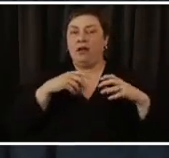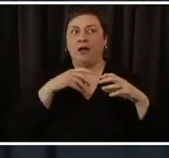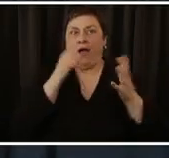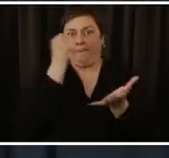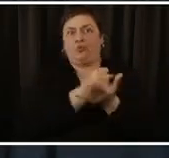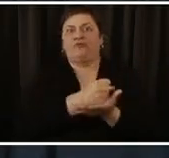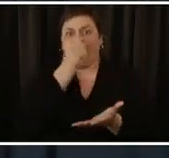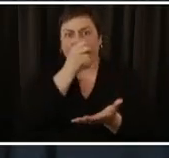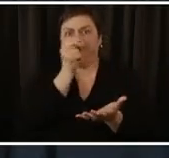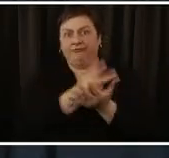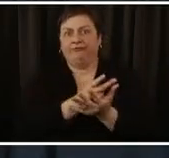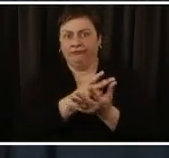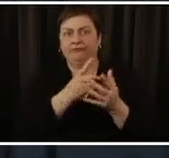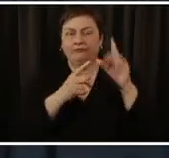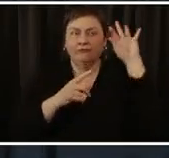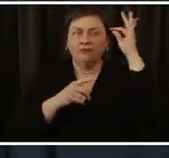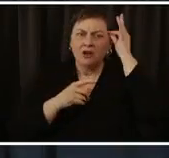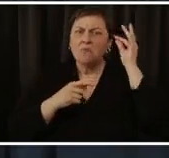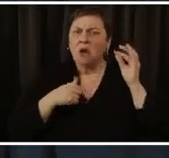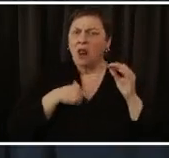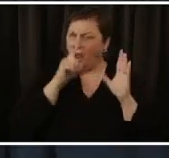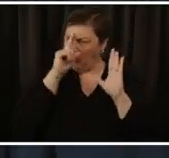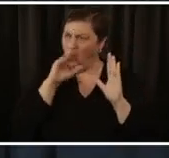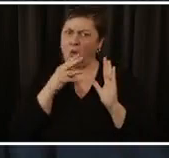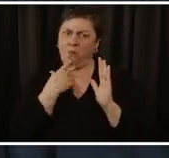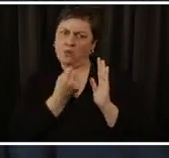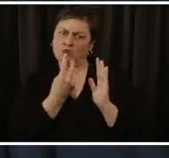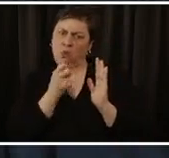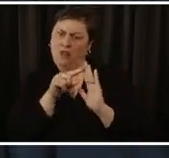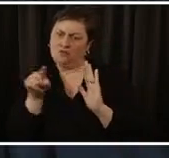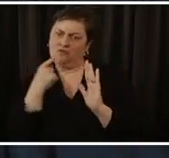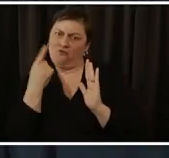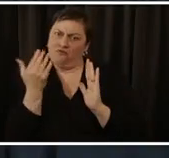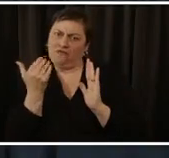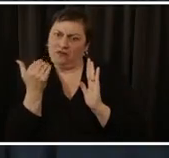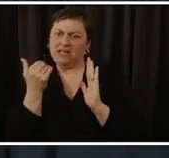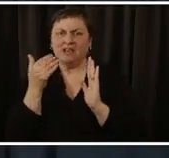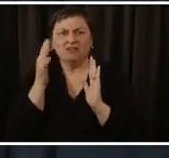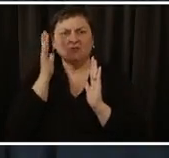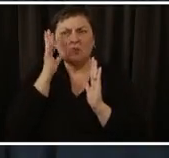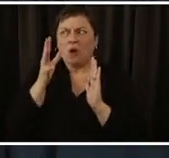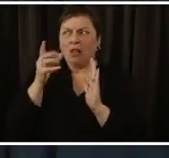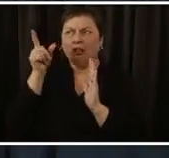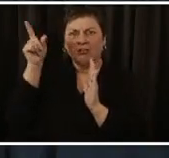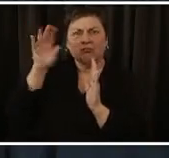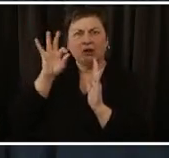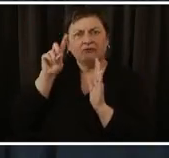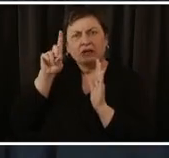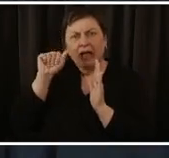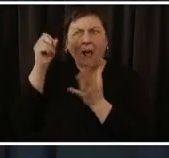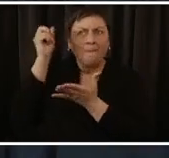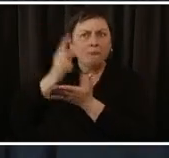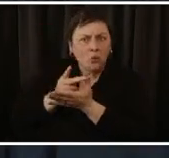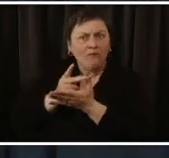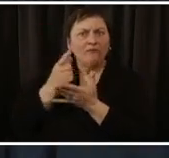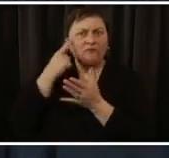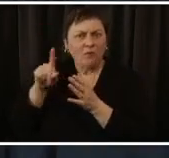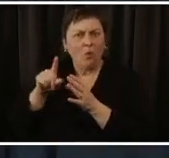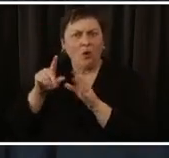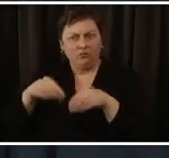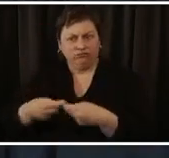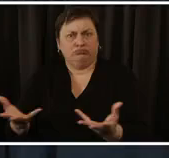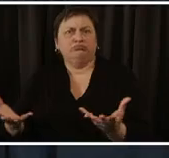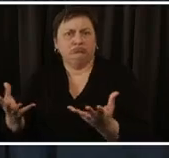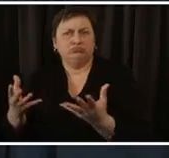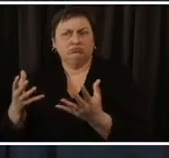I'm optimistic that 12 to 15 will be given provisional approval before school returns. It's very unlikely that'll be the case for 11